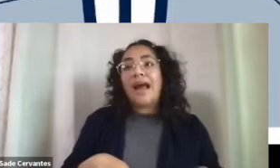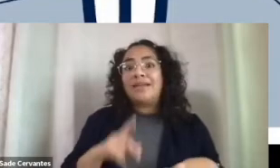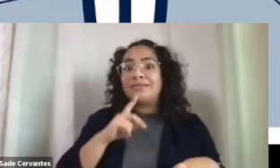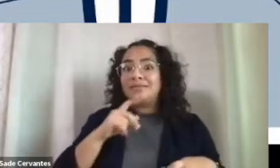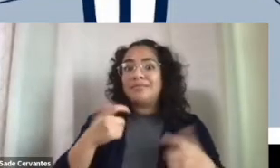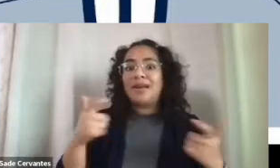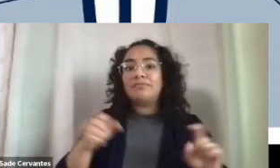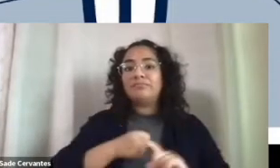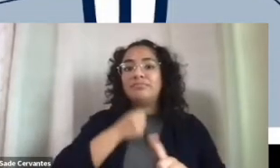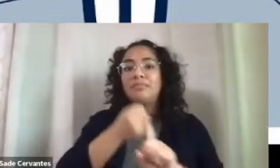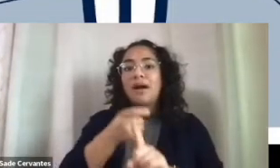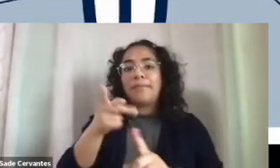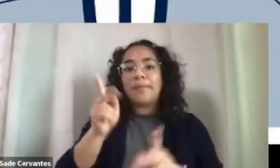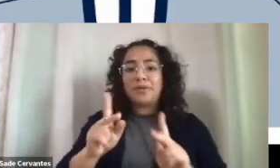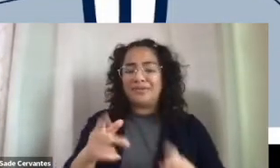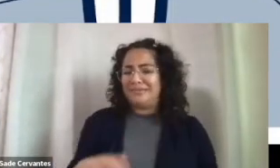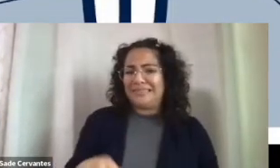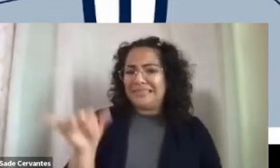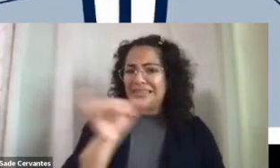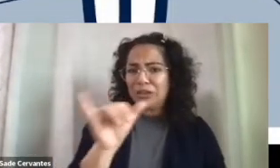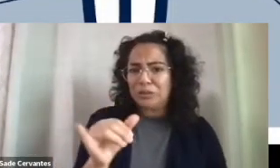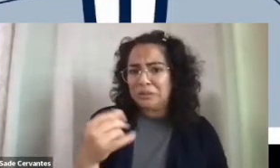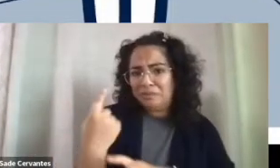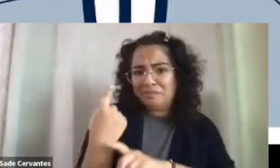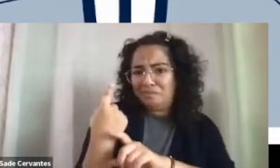And even a year ago, there was a lot